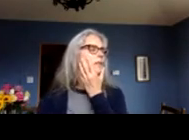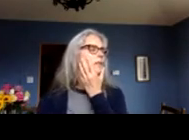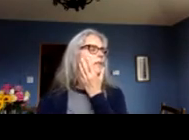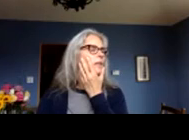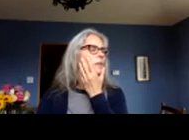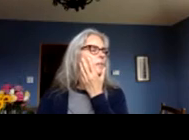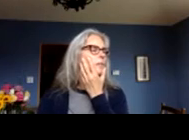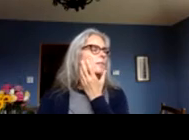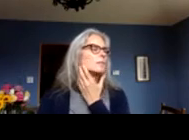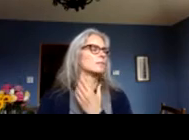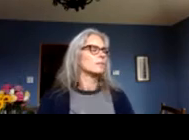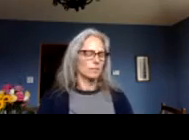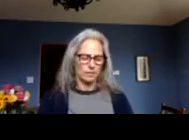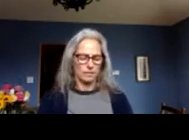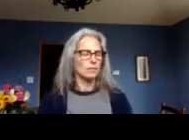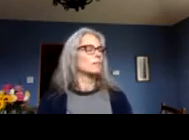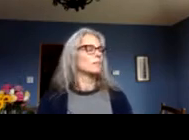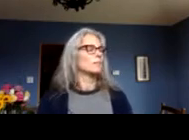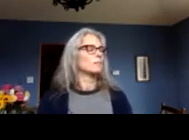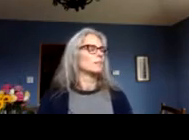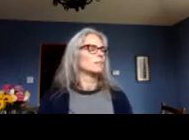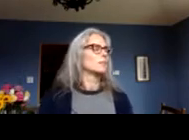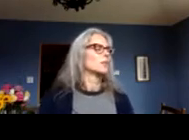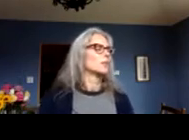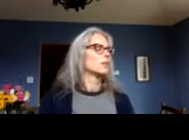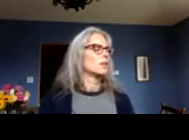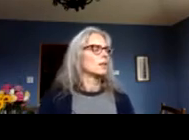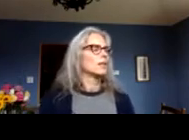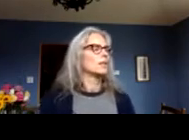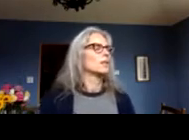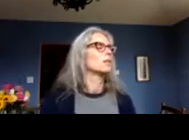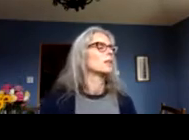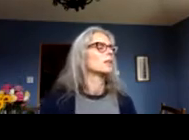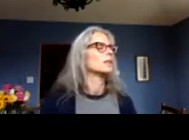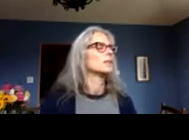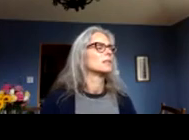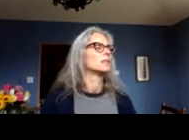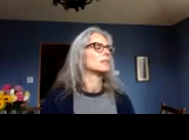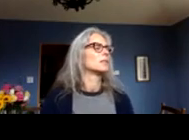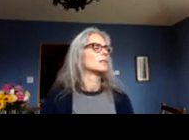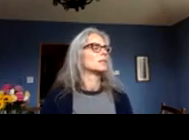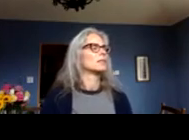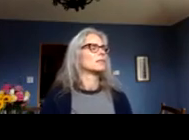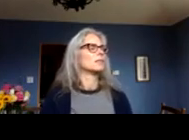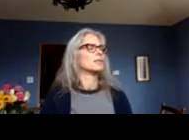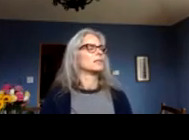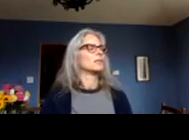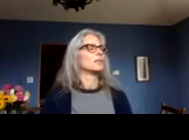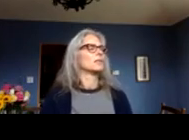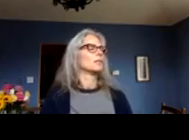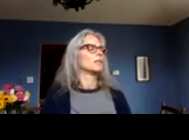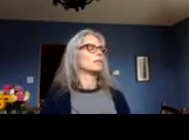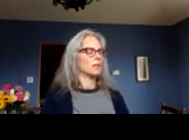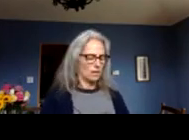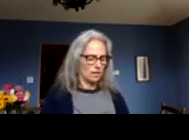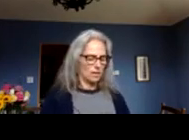the Wi-Fi isn't working that well one day. It can be really, really hard if they have, maybe like childcare, like they babysit siblings,